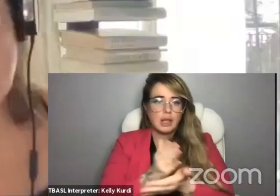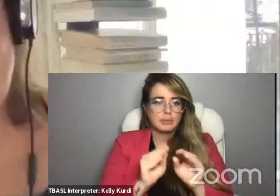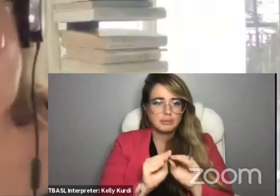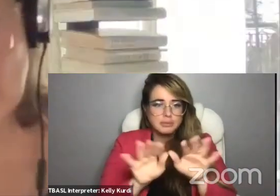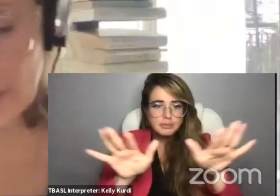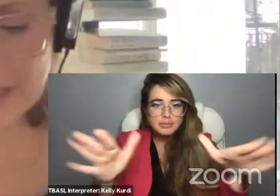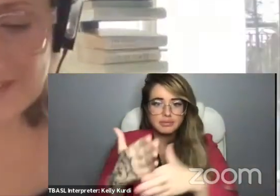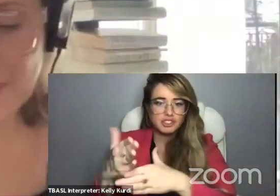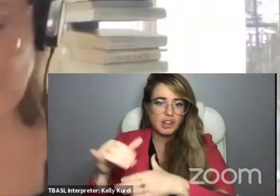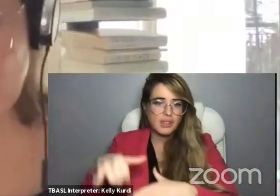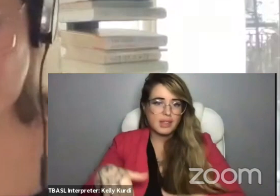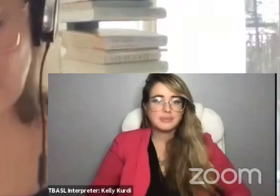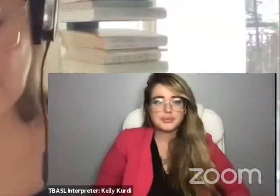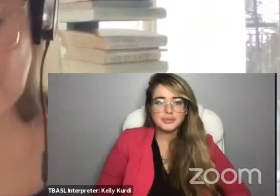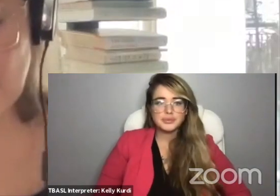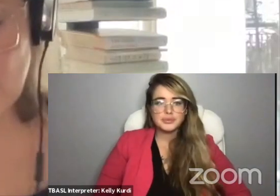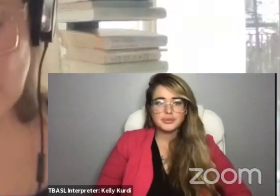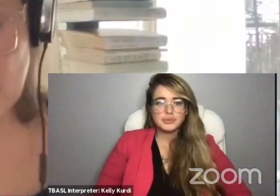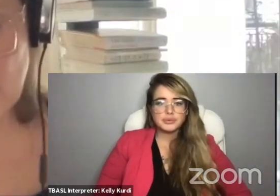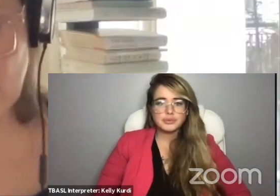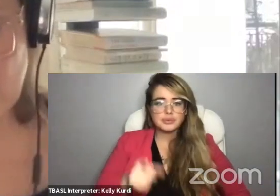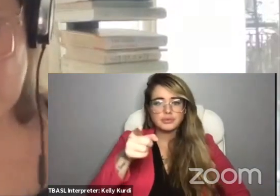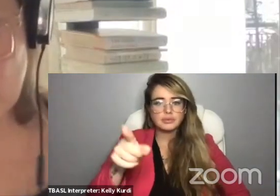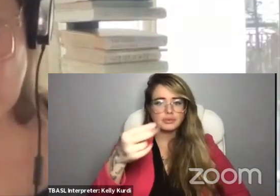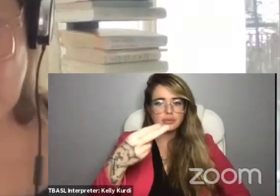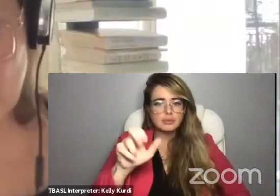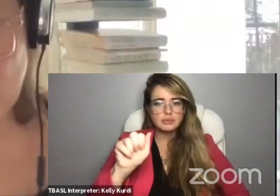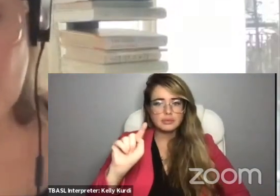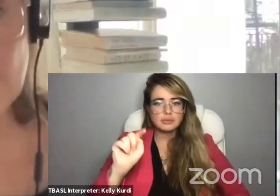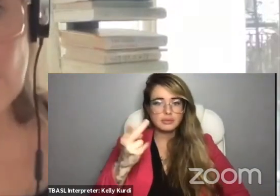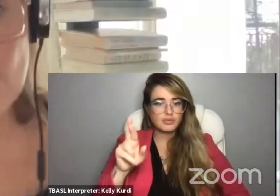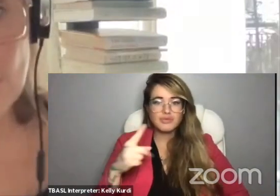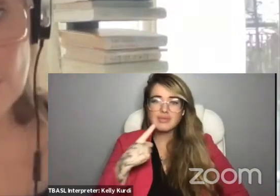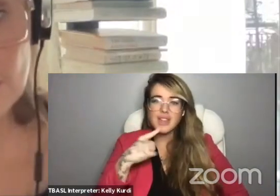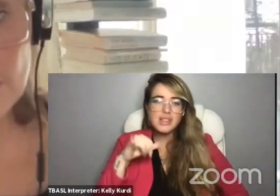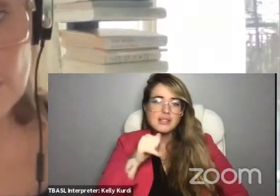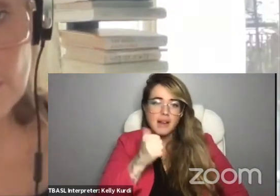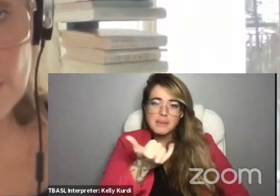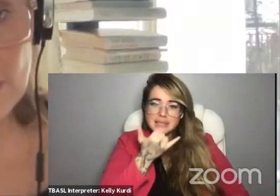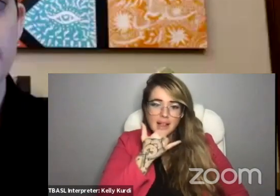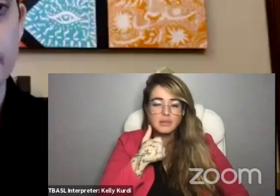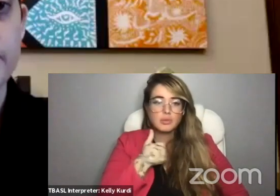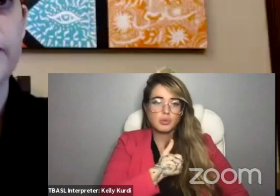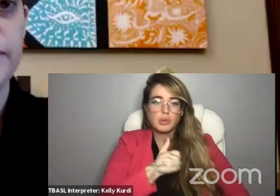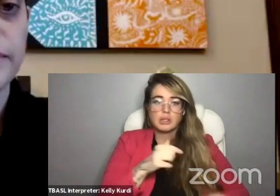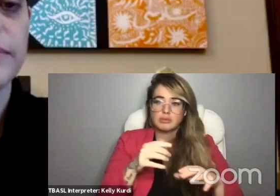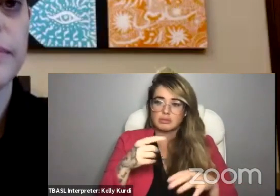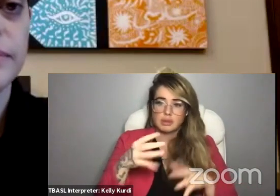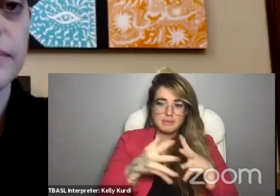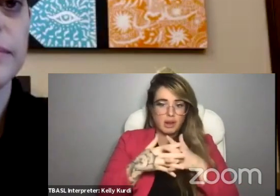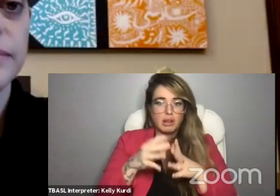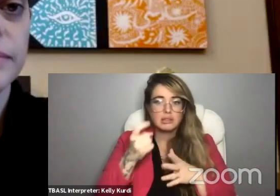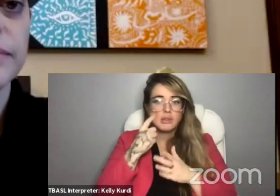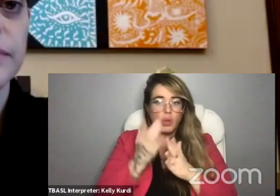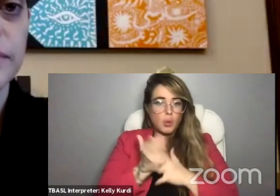Well, it's not, I mean, it's not a mistake that we as a nation had our longest war. Right. And then became a